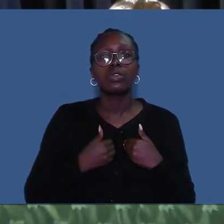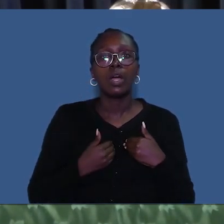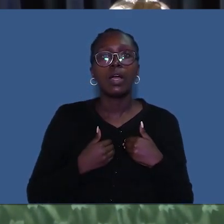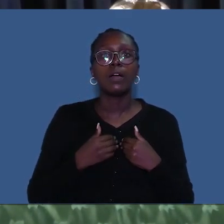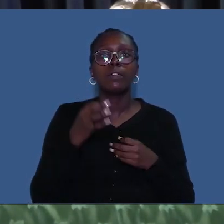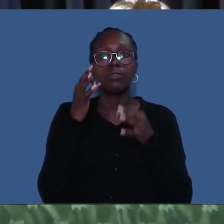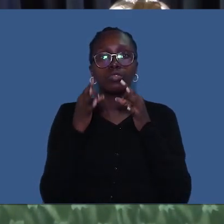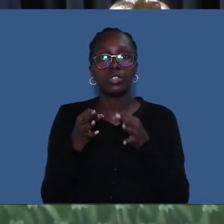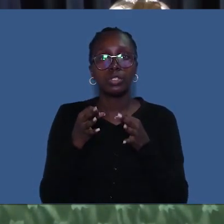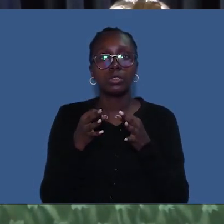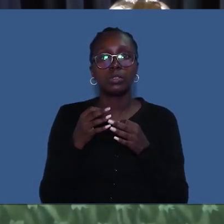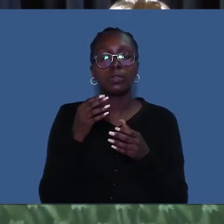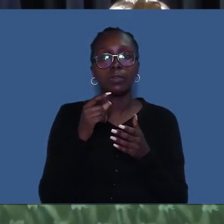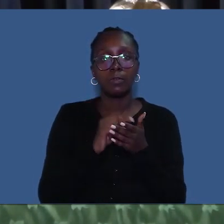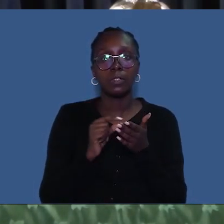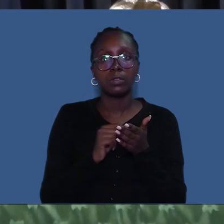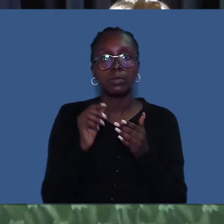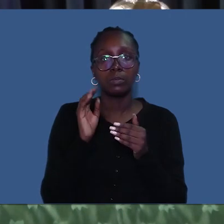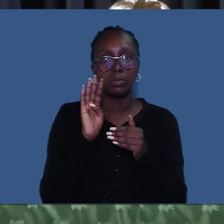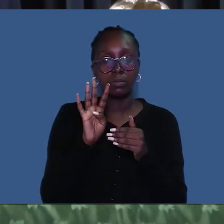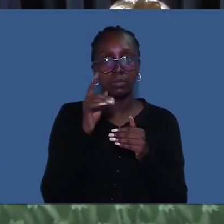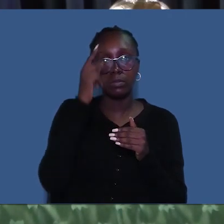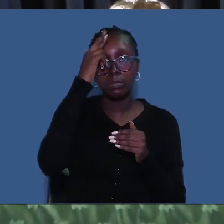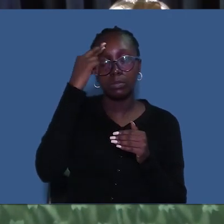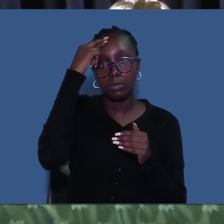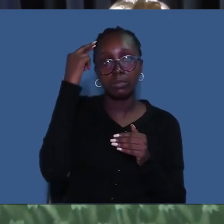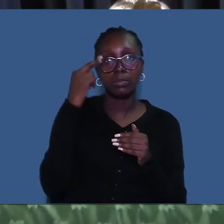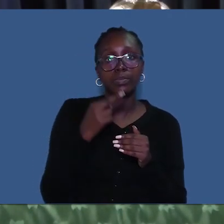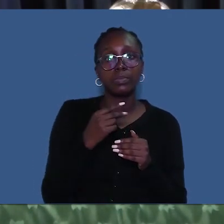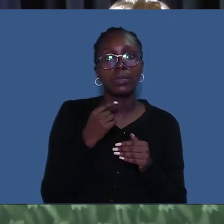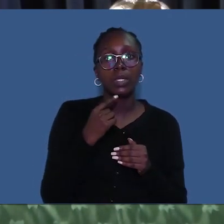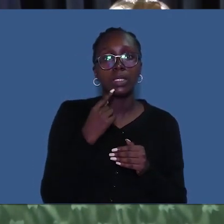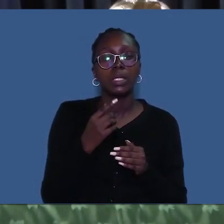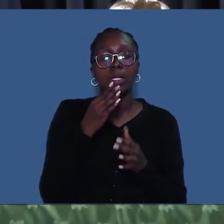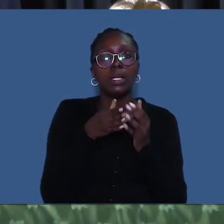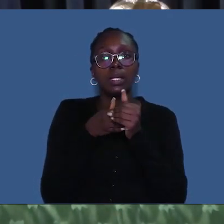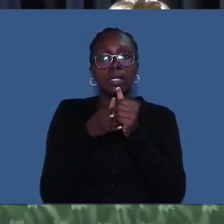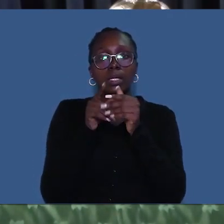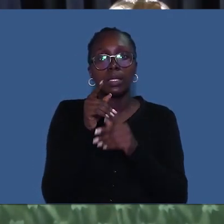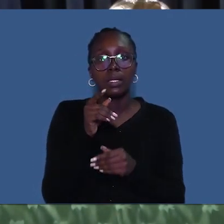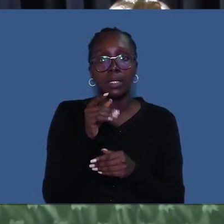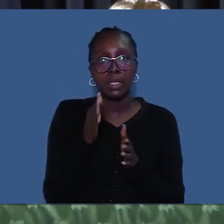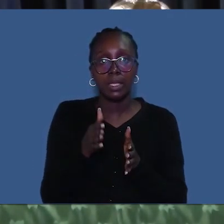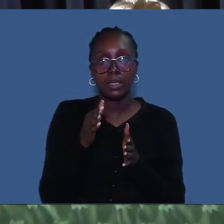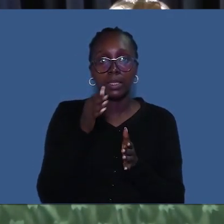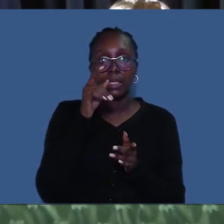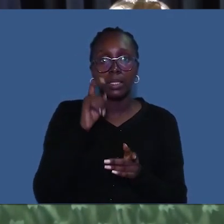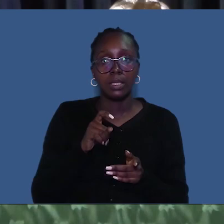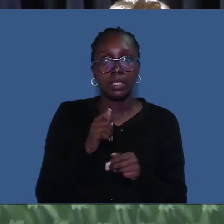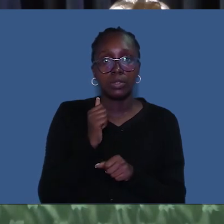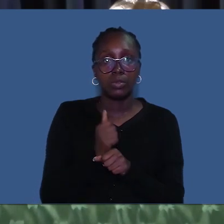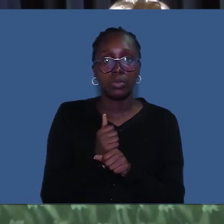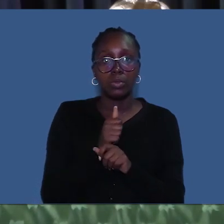Verse 4 of this passage says that rulers are God's servants to do us good, and that they are agents of wrath to